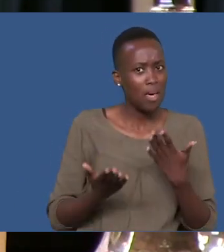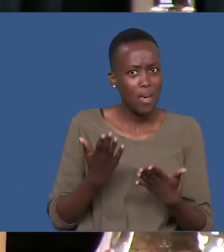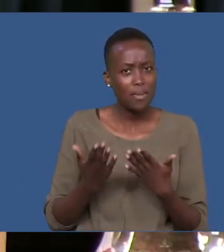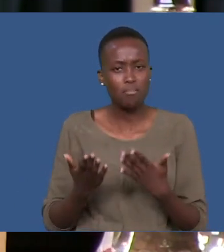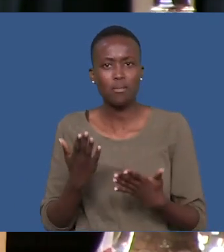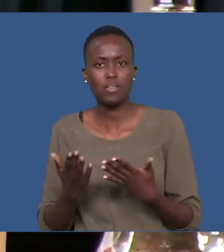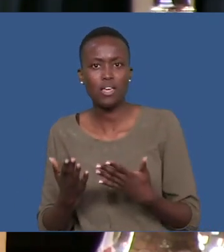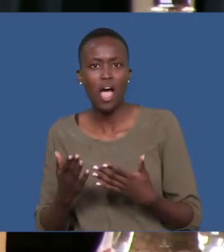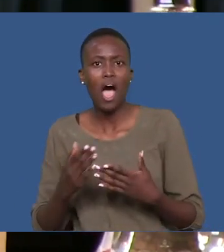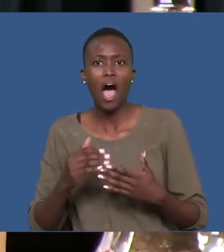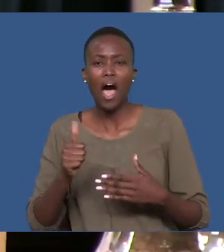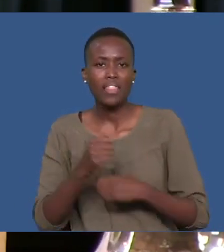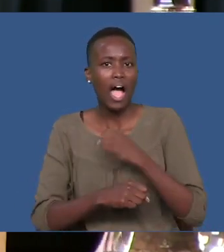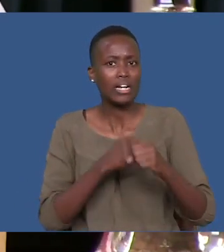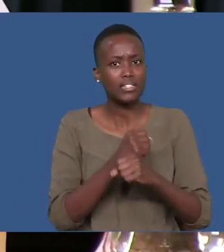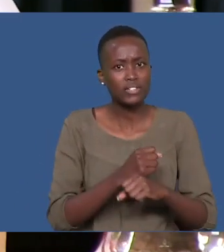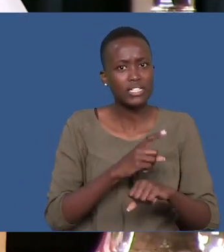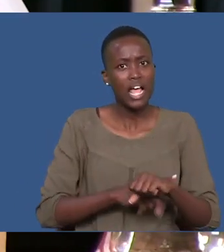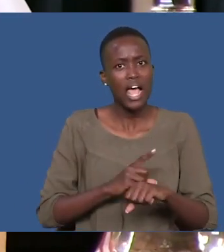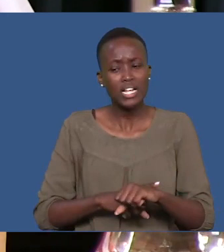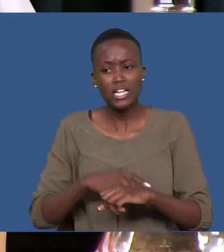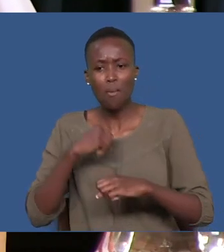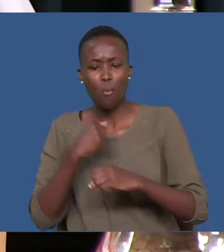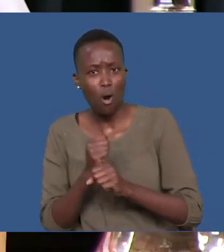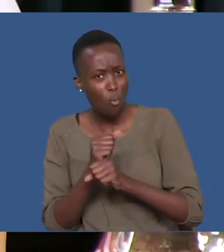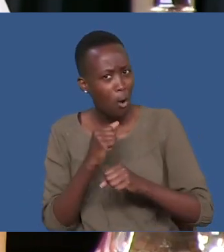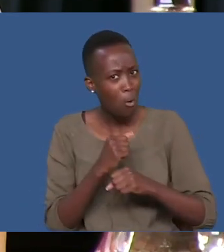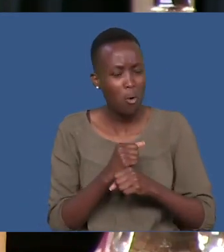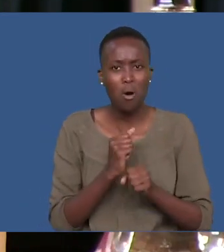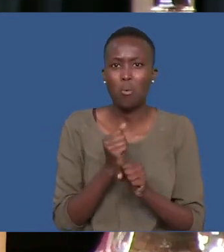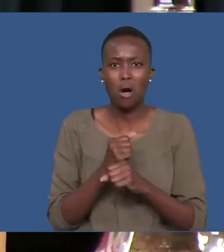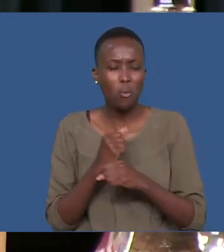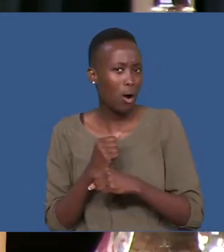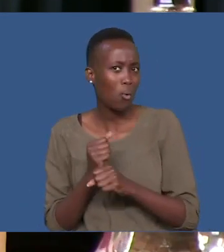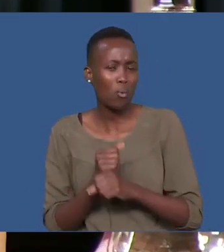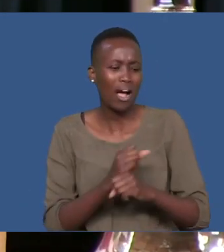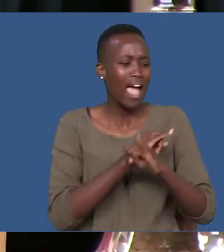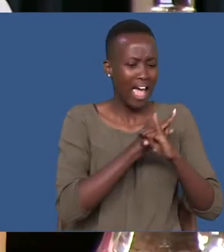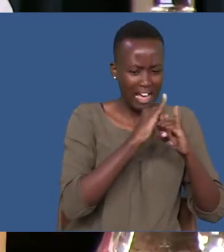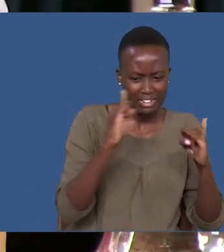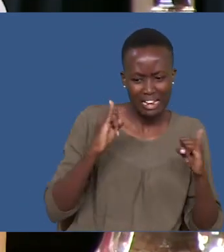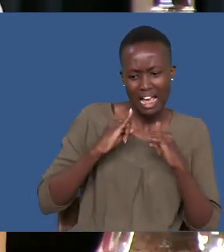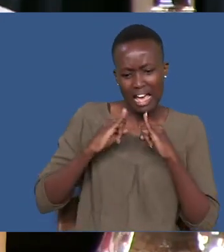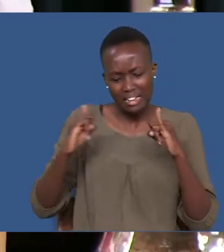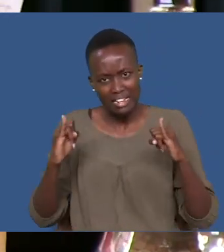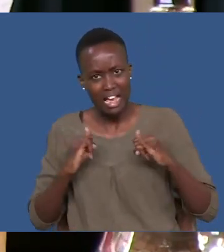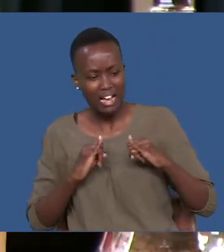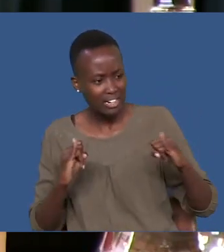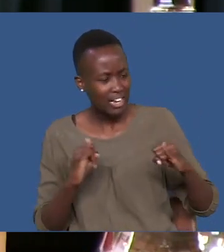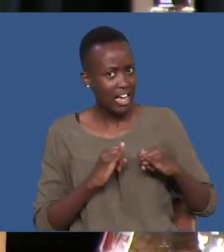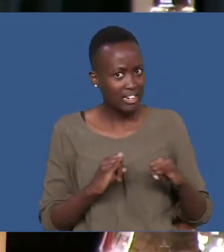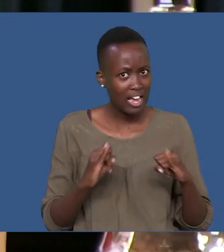our hands soiled, as we are cutting down the bushes and clearing them for the sake of bringing in